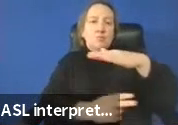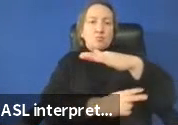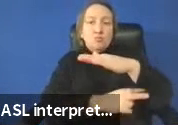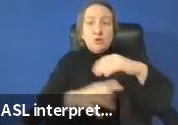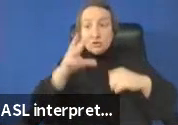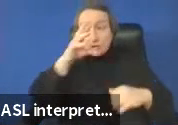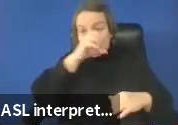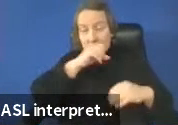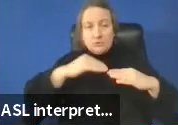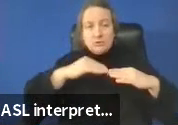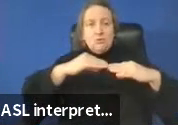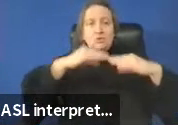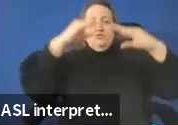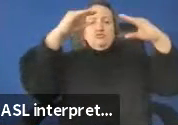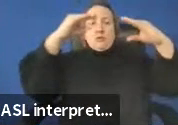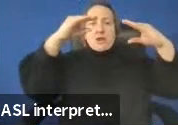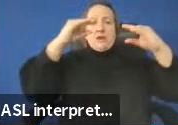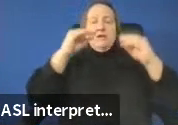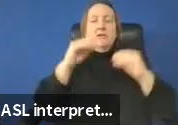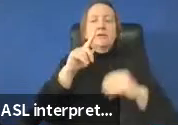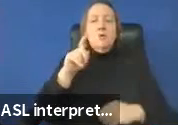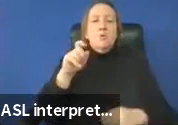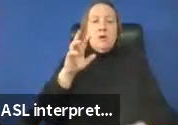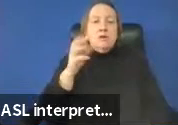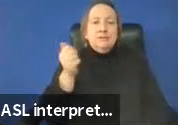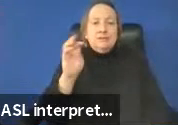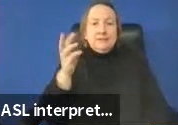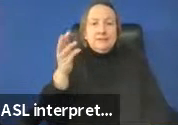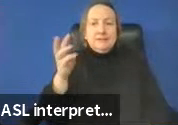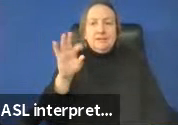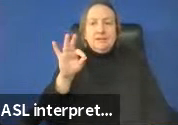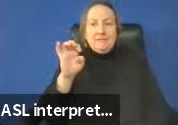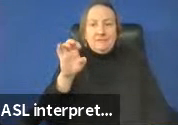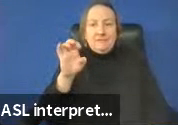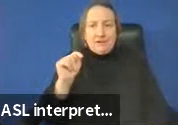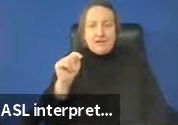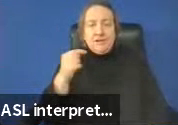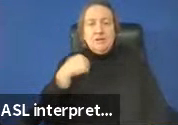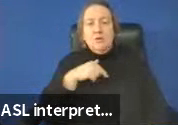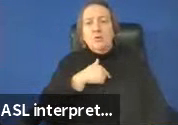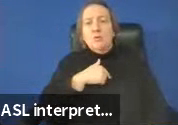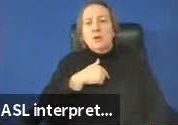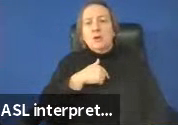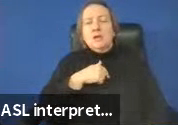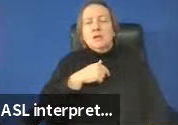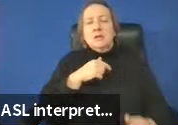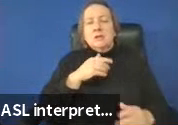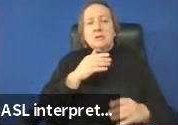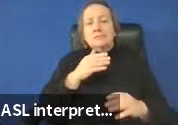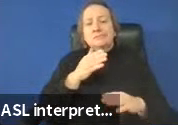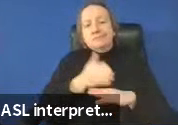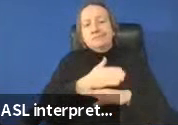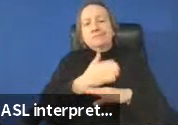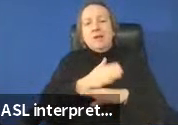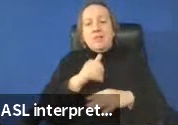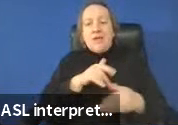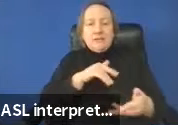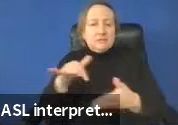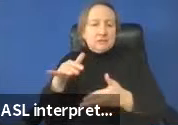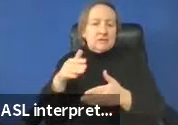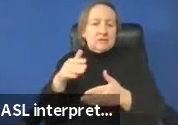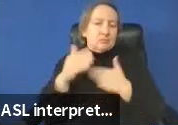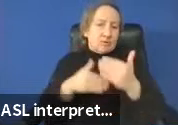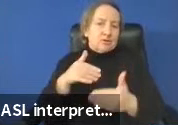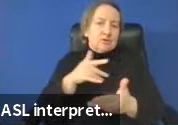was raised to 116 feet. We are renewing those studies, or in the process of those studies,